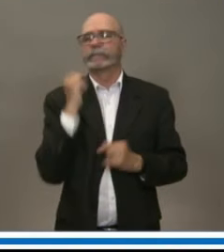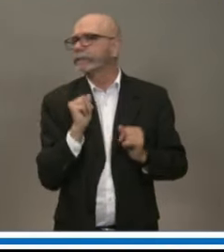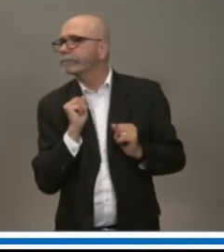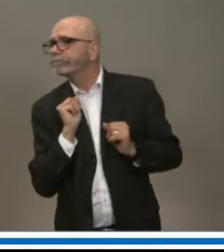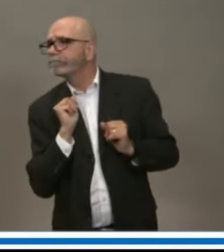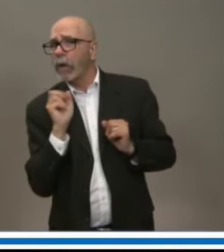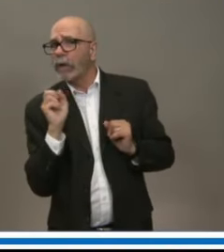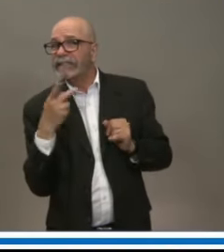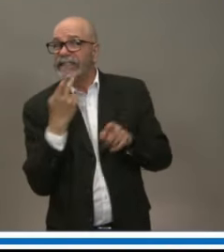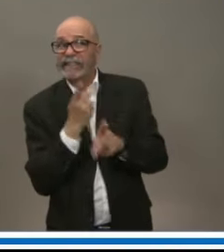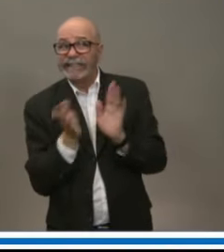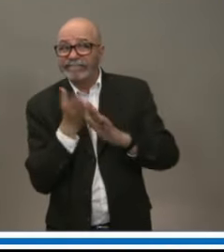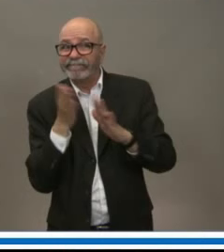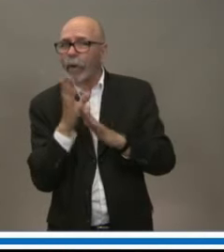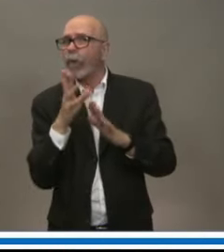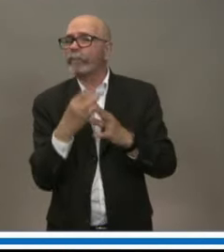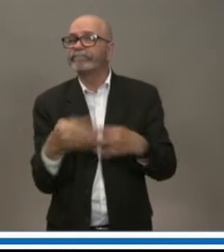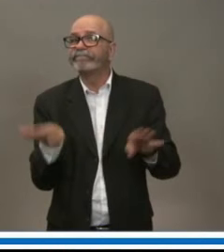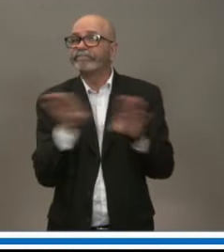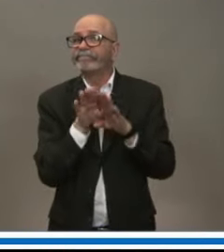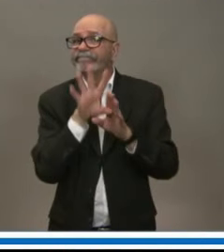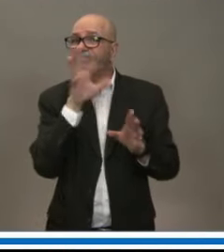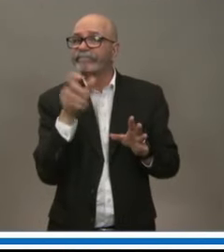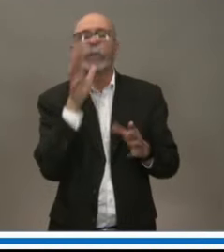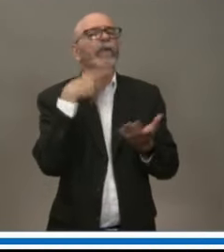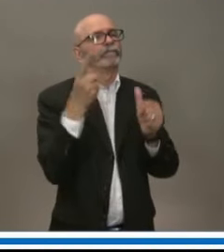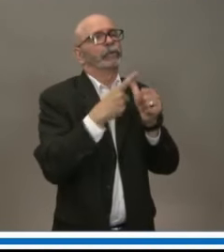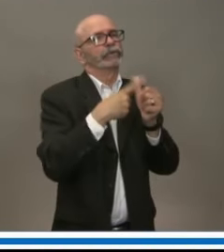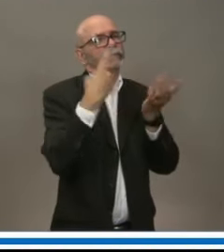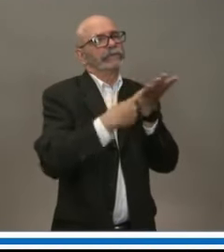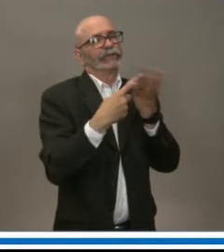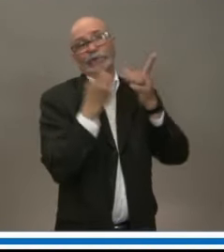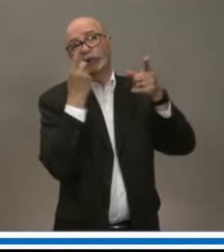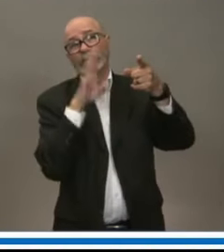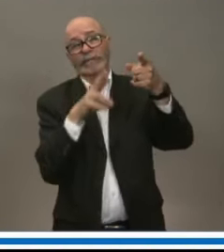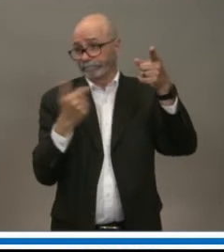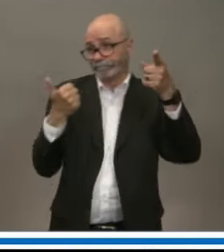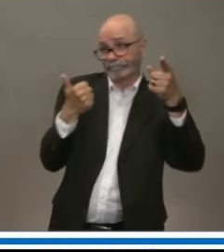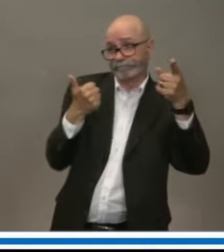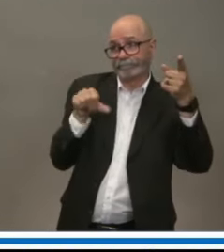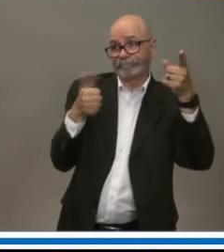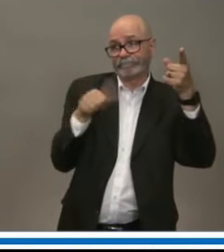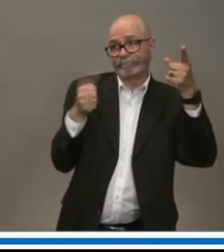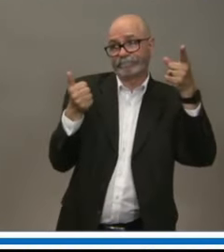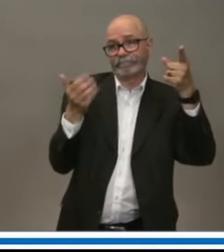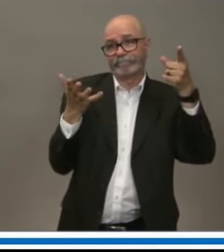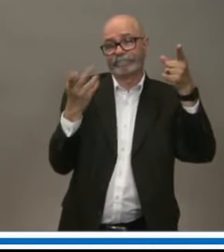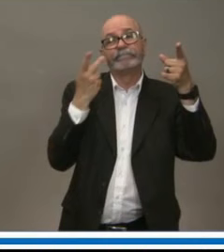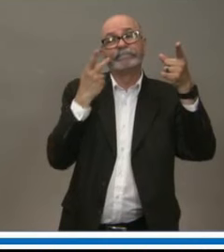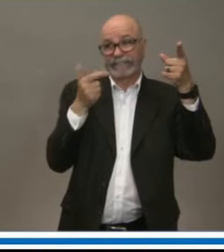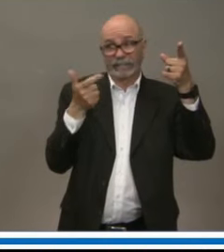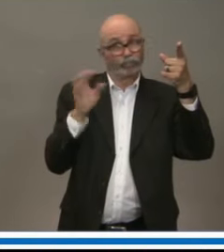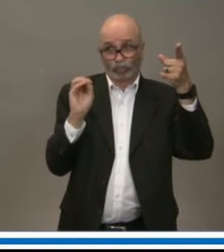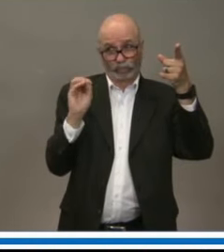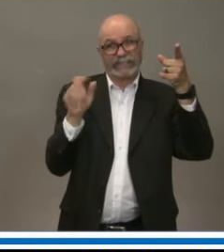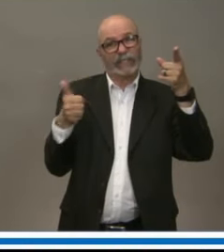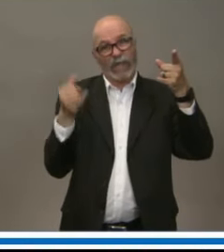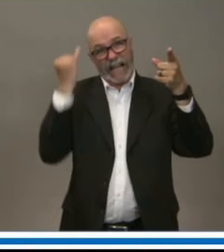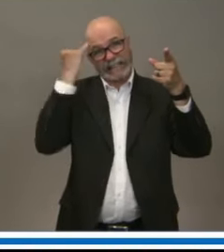in conversation with Dr. Strang and public health and where we are, quite frankly, with this virus. Go ahead if you have a